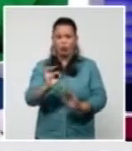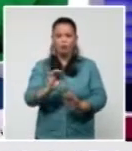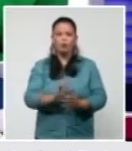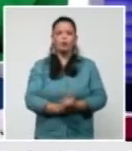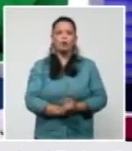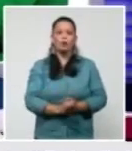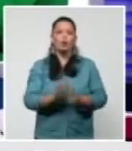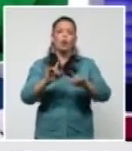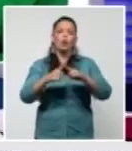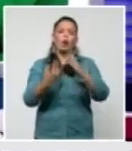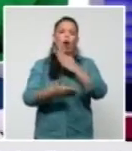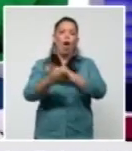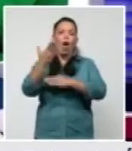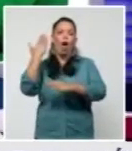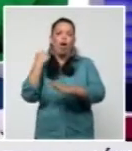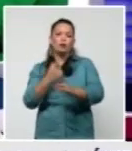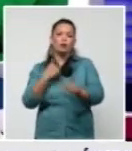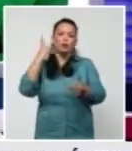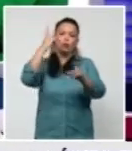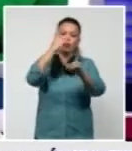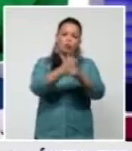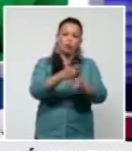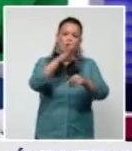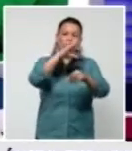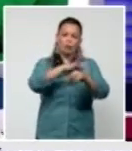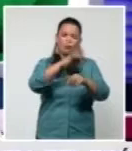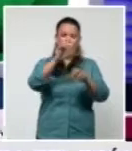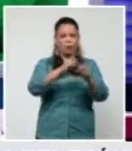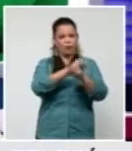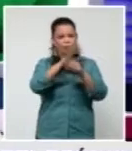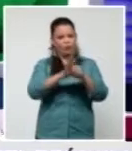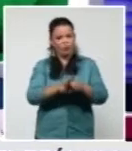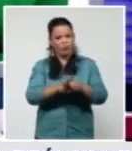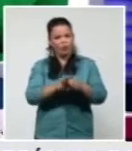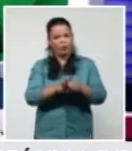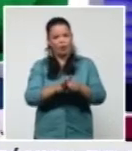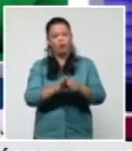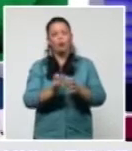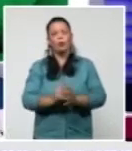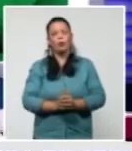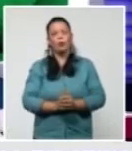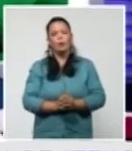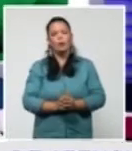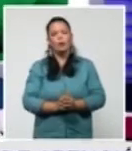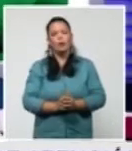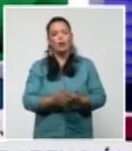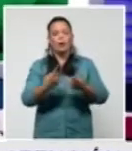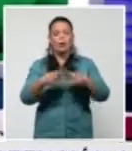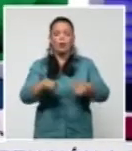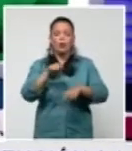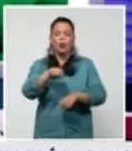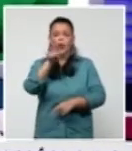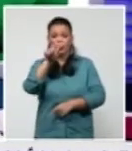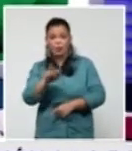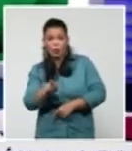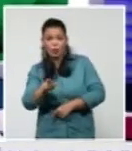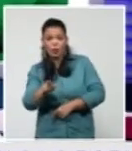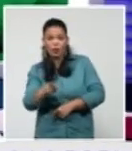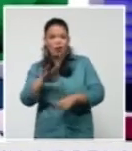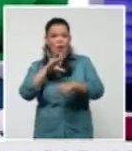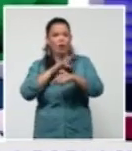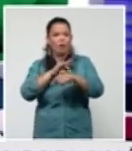The patient suffered from pre-existing illnesses, including hypertension and renal insufficiency, among